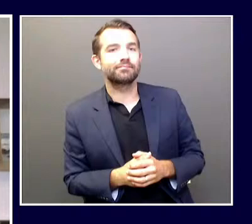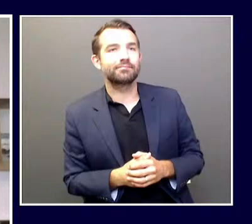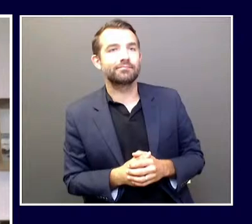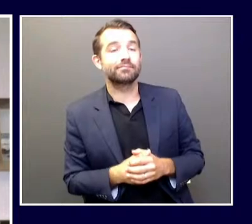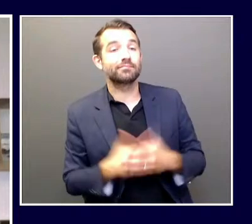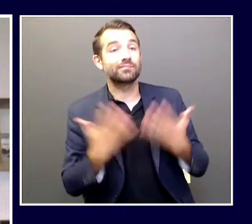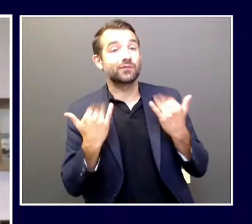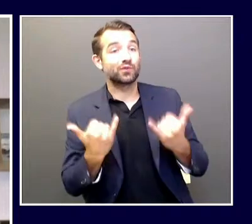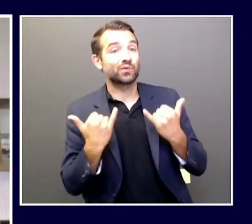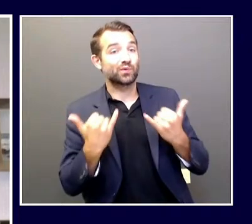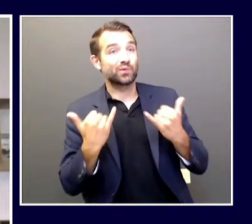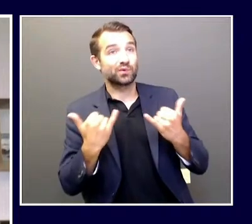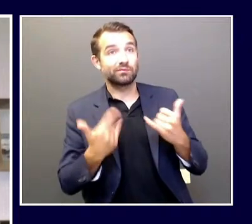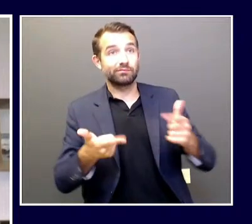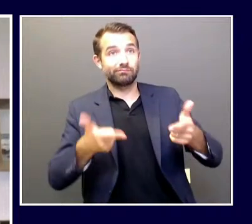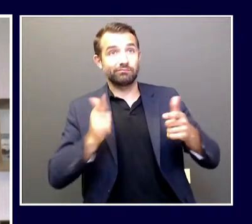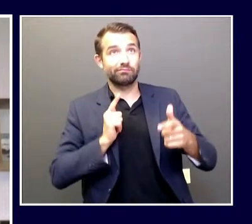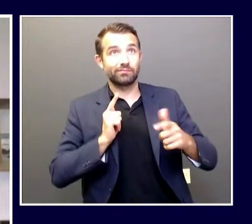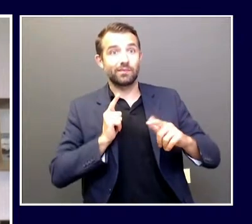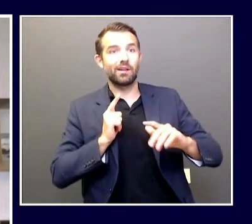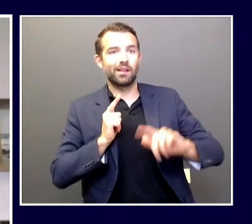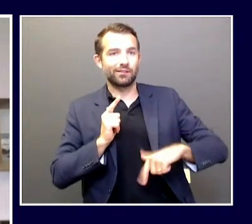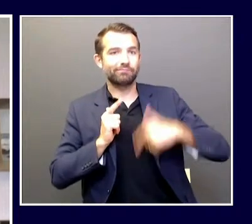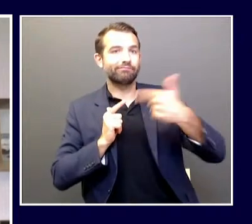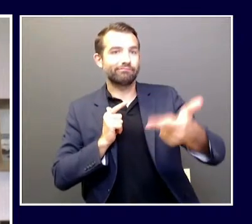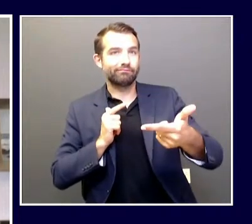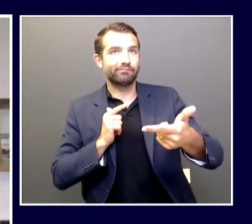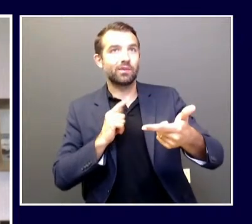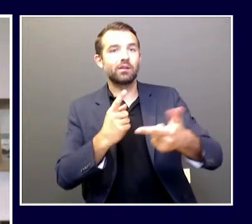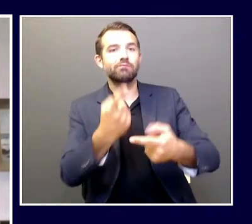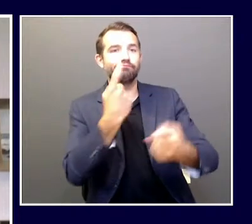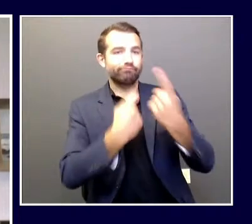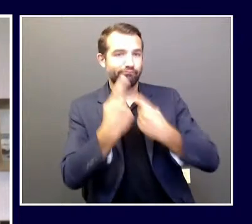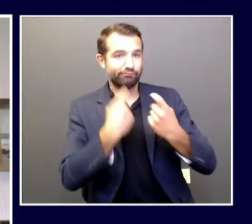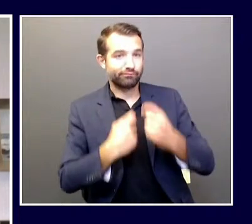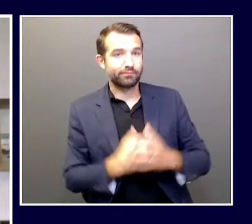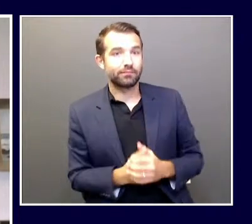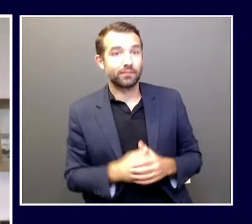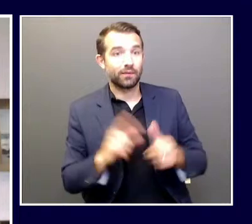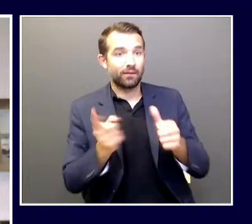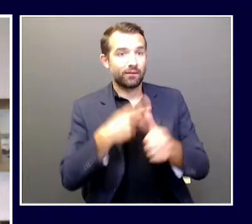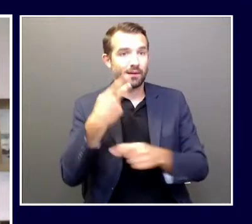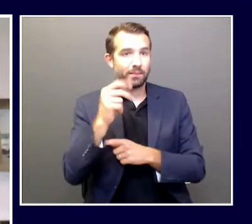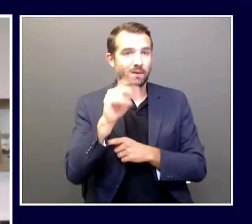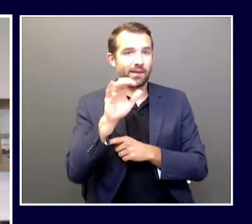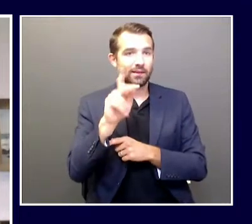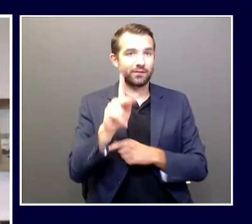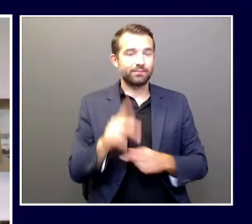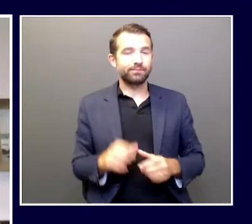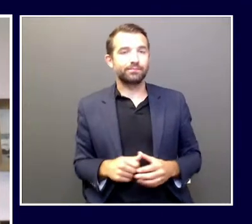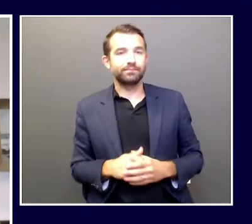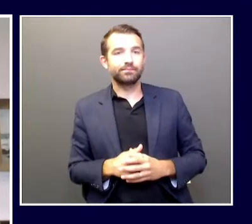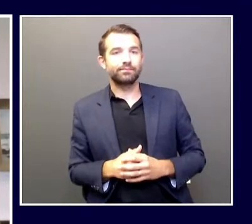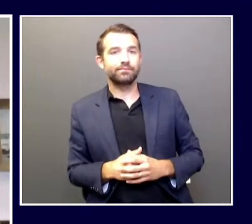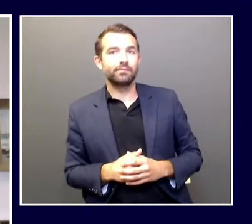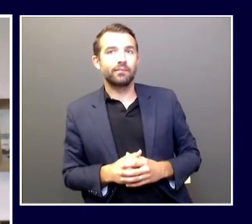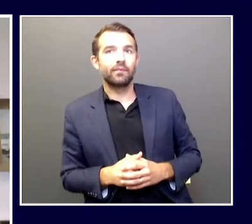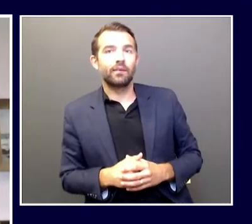media. So let me go to Patrick Whittle first. Thank you very much. You mentioned earlier that